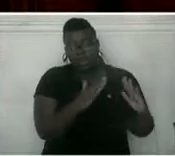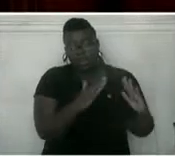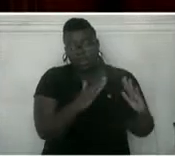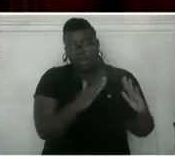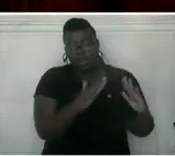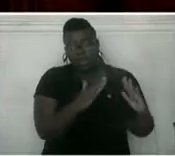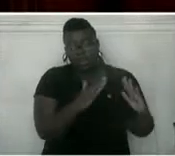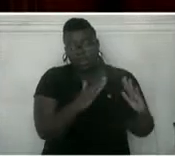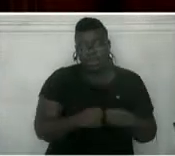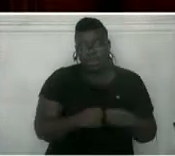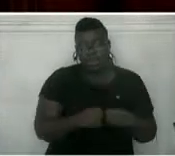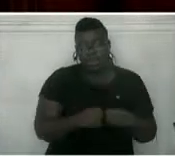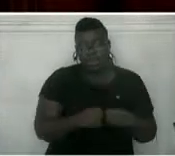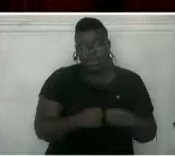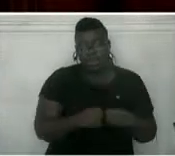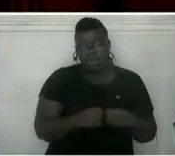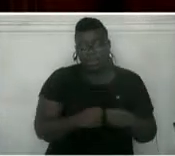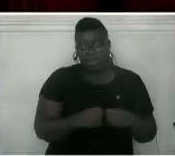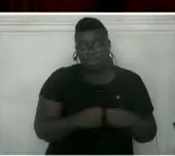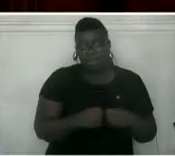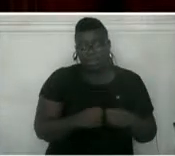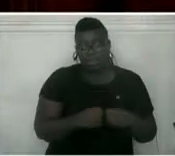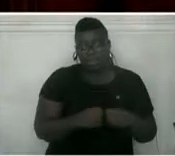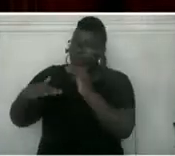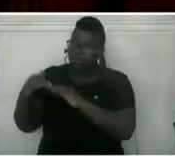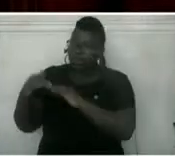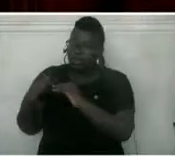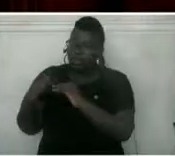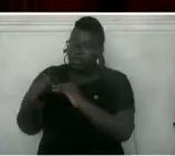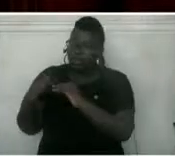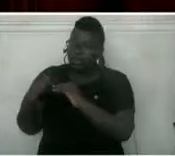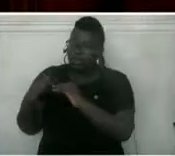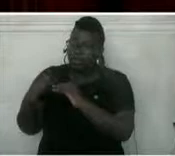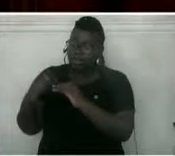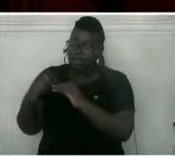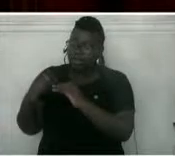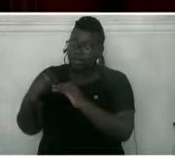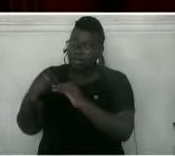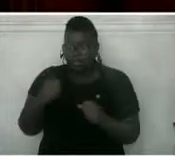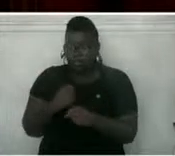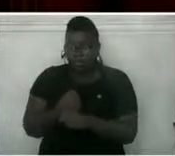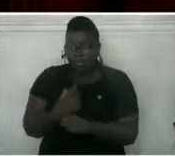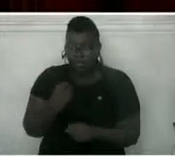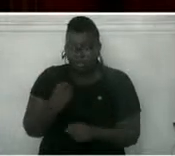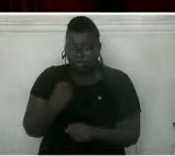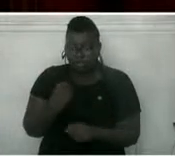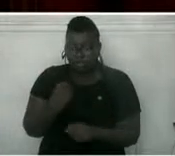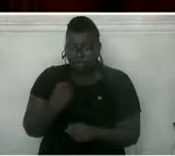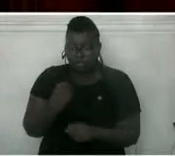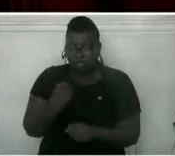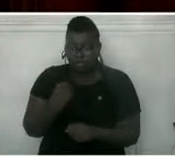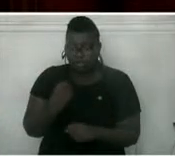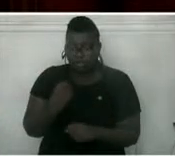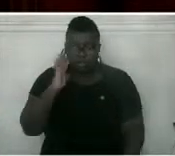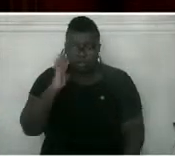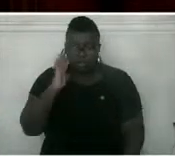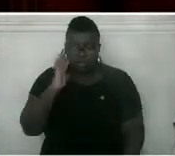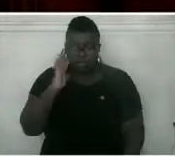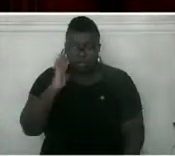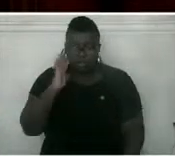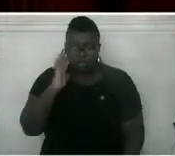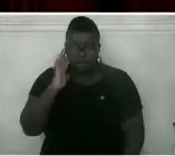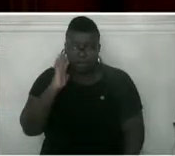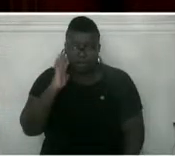kwaqala ukwakhiwa kwezindlu kwama. Bathe uma besitshena lokho ngo-2019 salalela. Njengamanje more